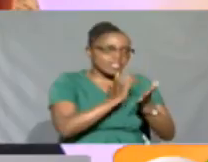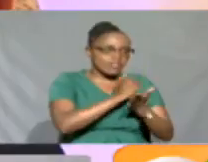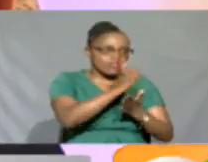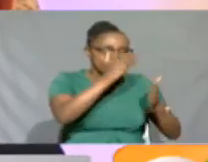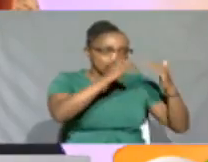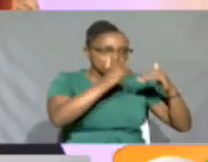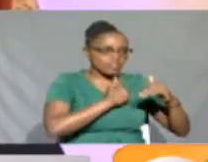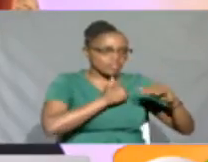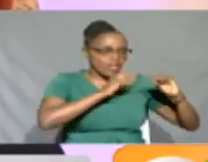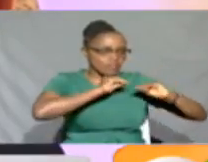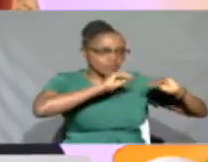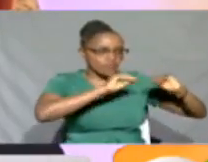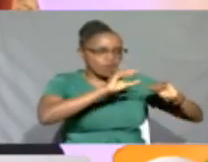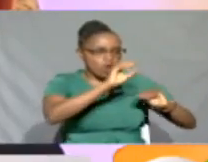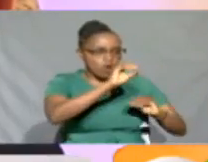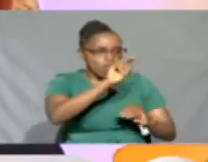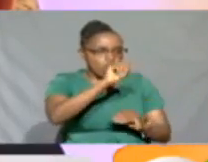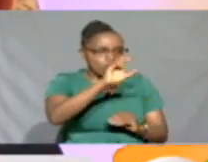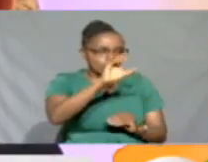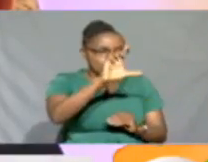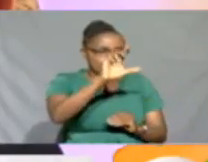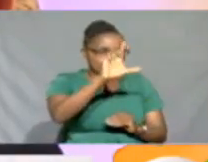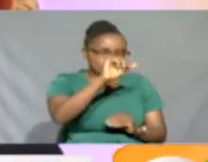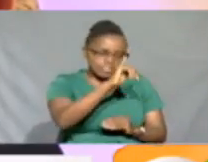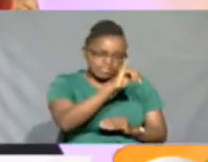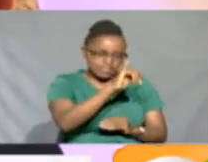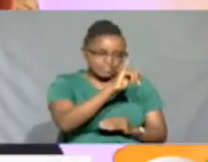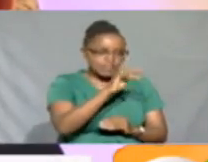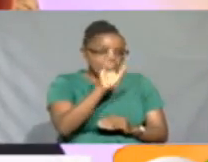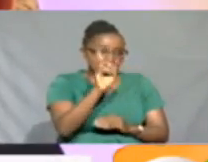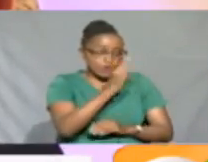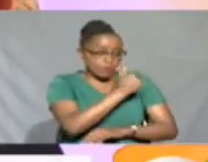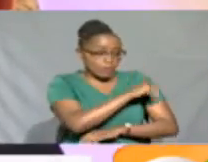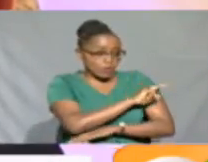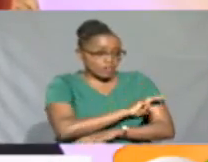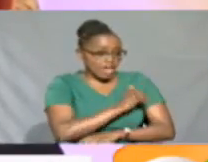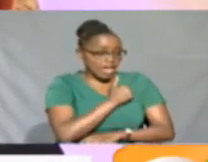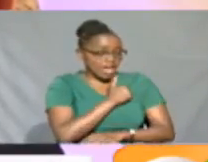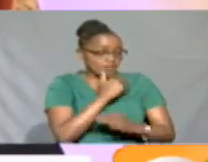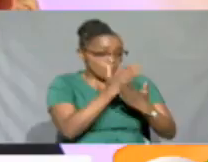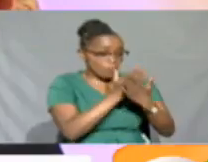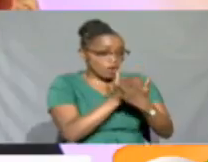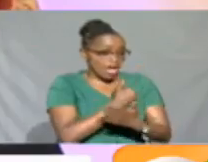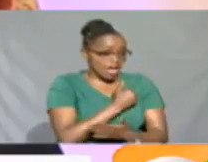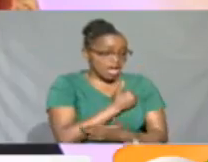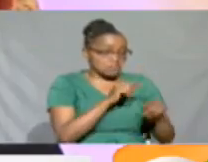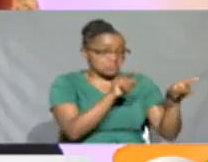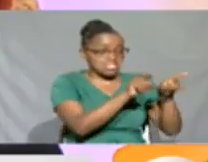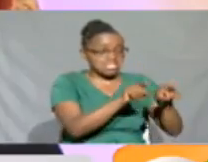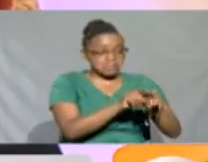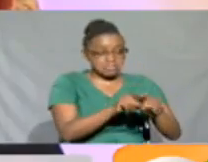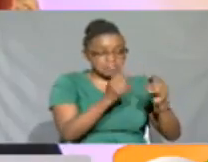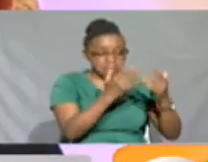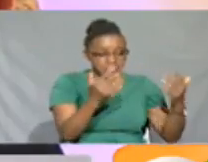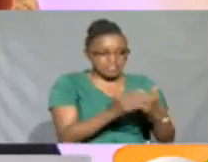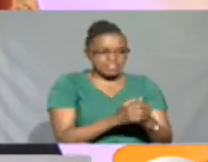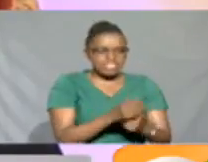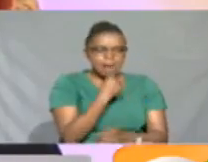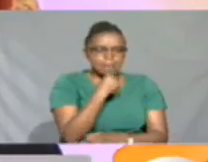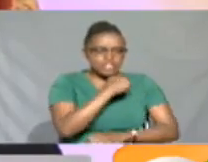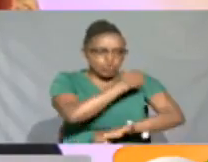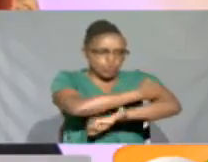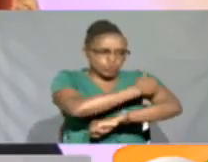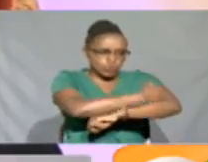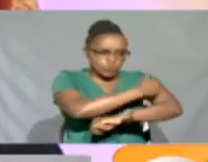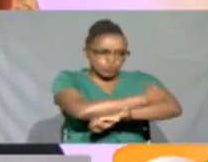there teaching oncologists. Nairobi University has programs on the same. And even in medical school,